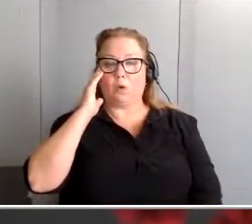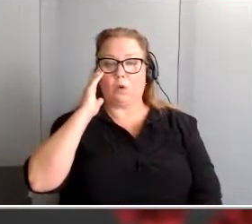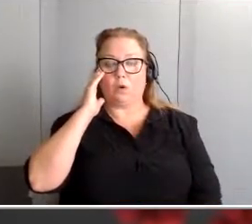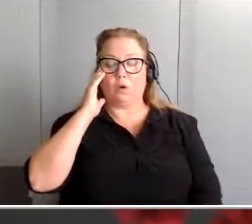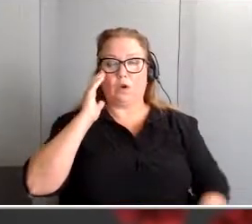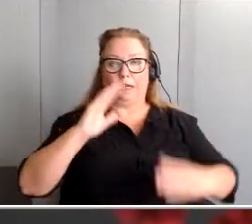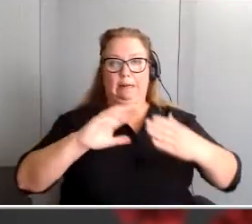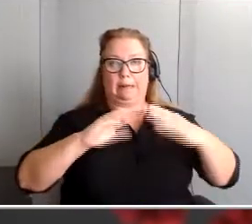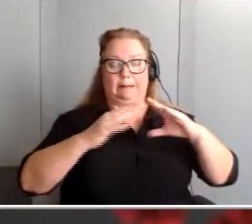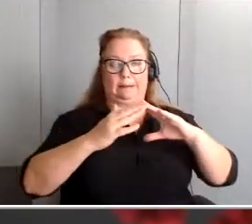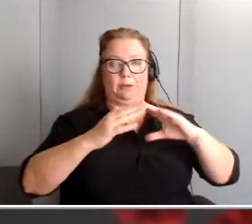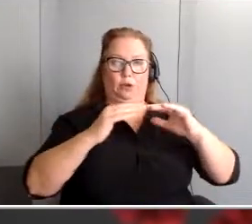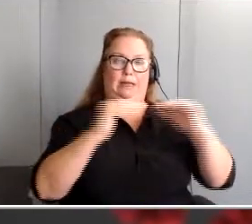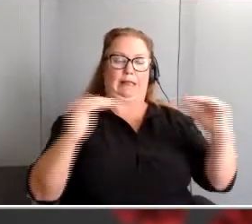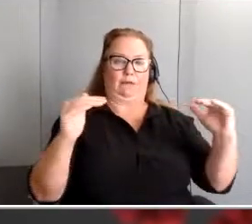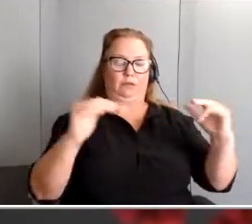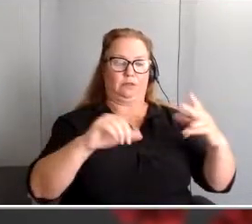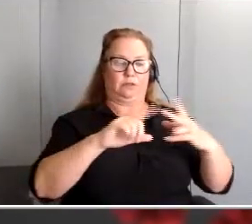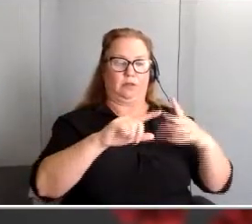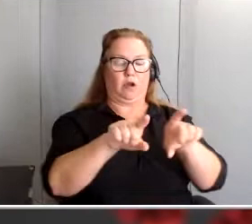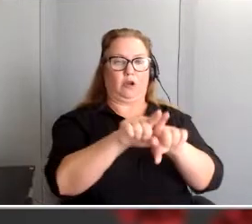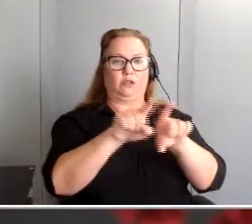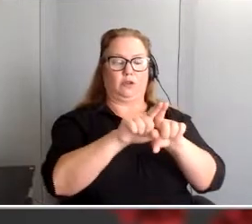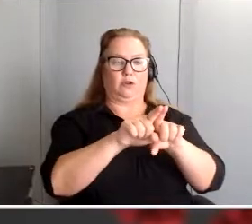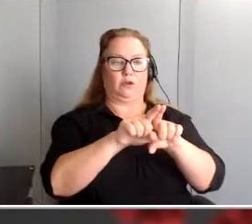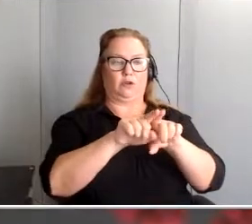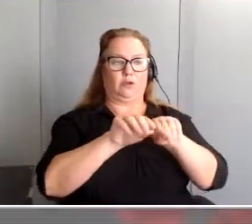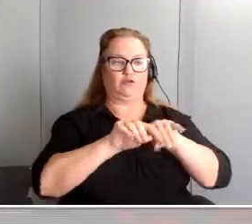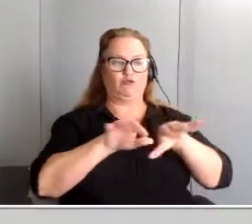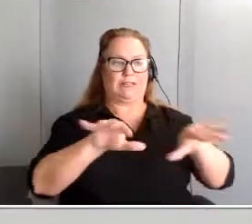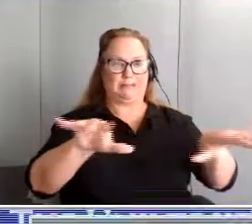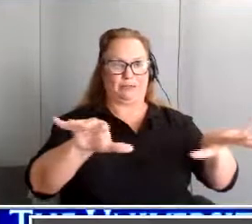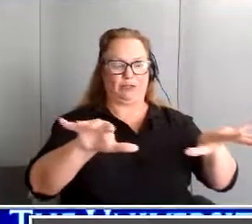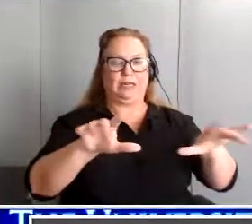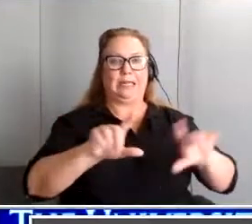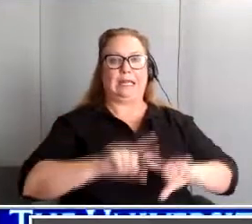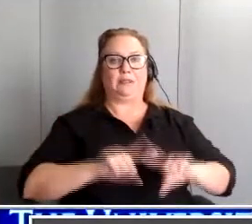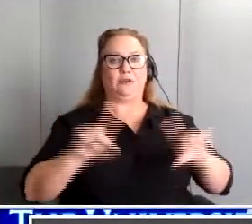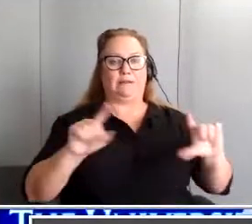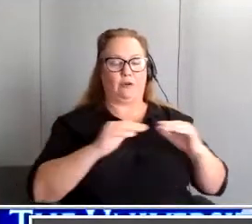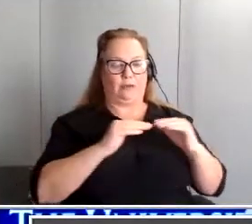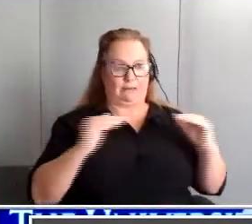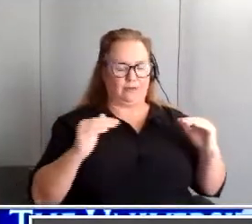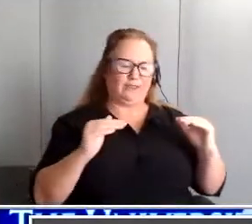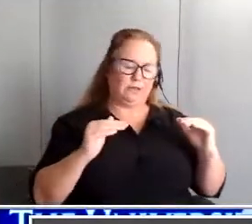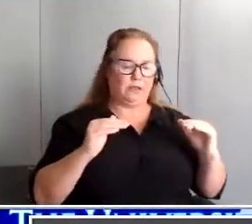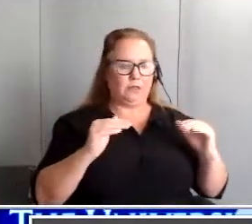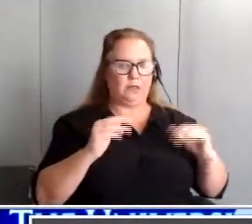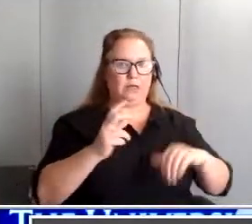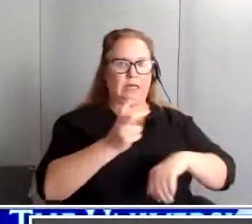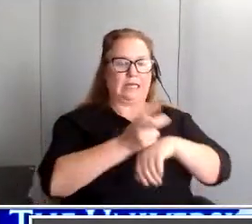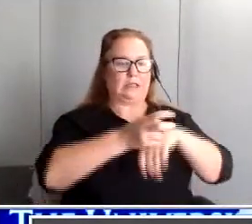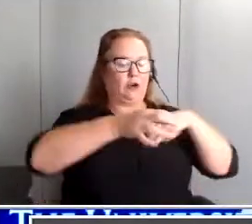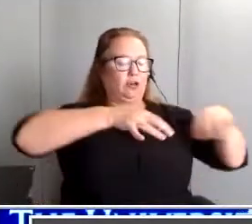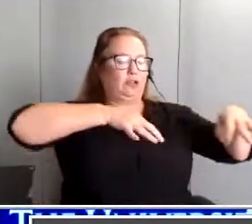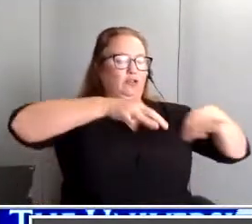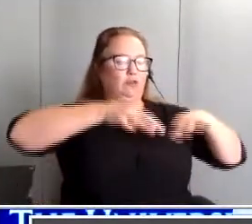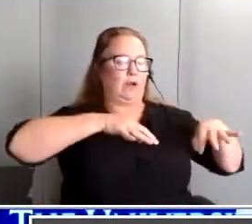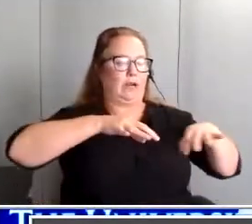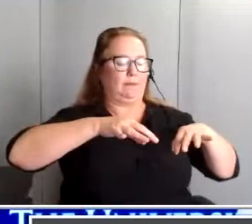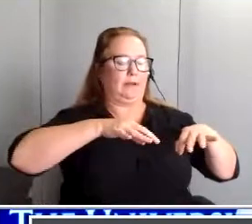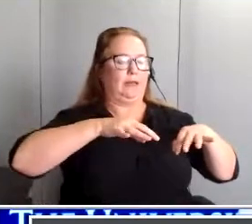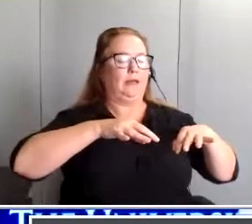community levels, but then there's also this transmission, which are different levels. It's hard to describe and discern